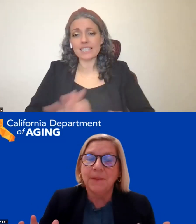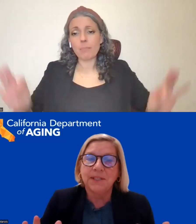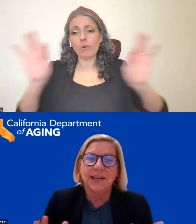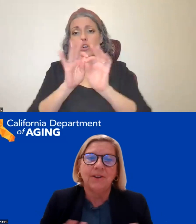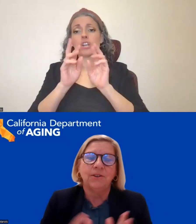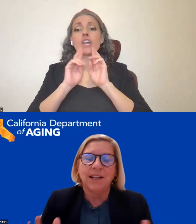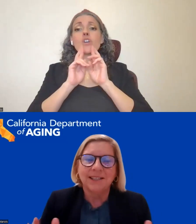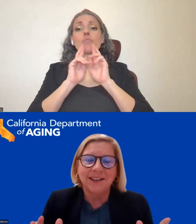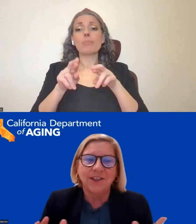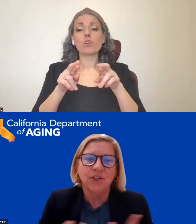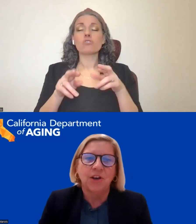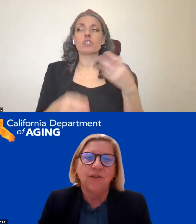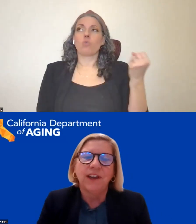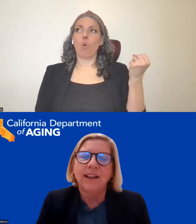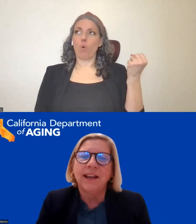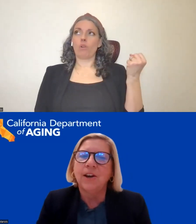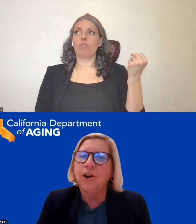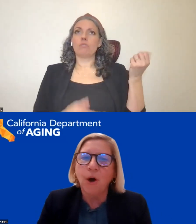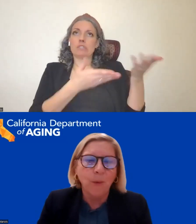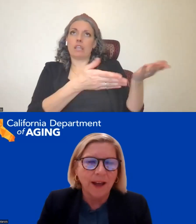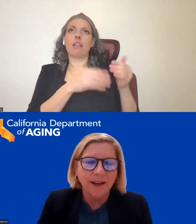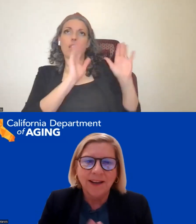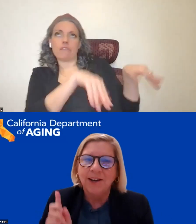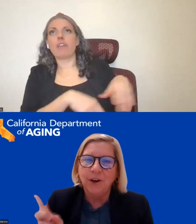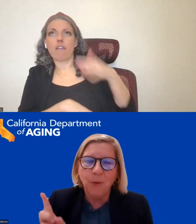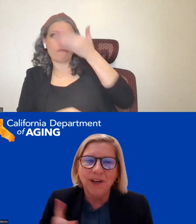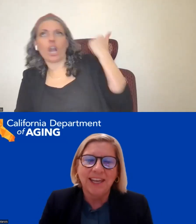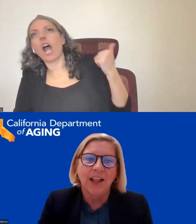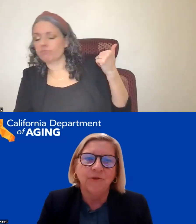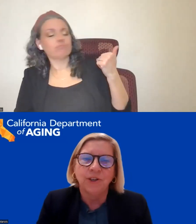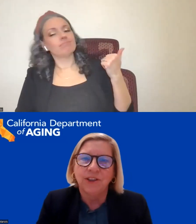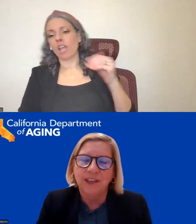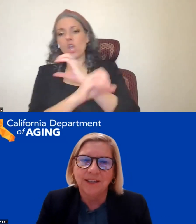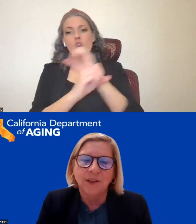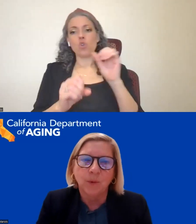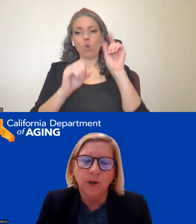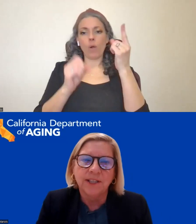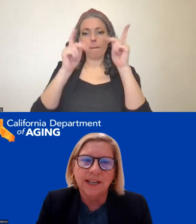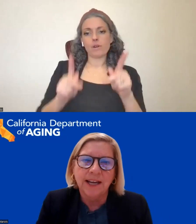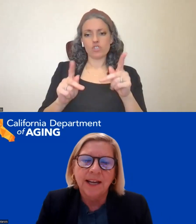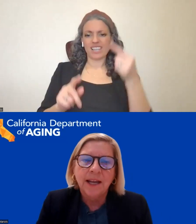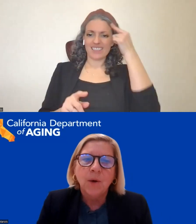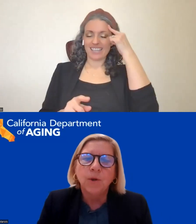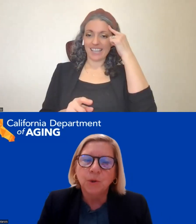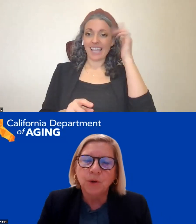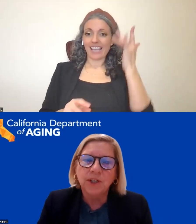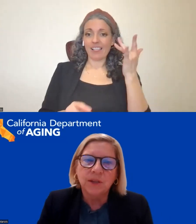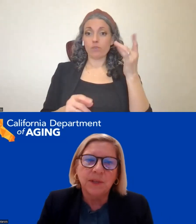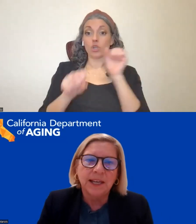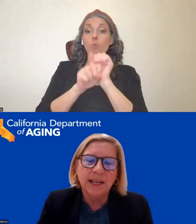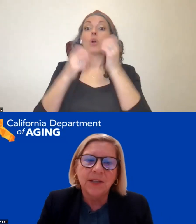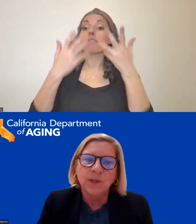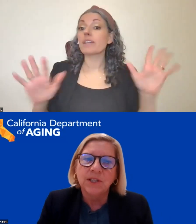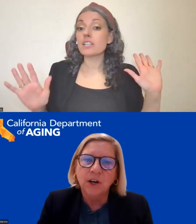not become stale, not sit on the shelf, and that no one in California thinks that the work is done. We're truly